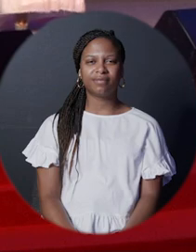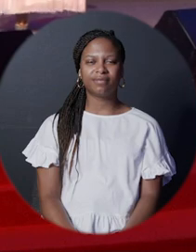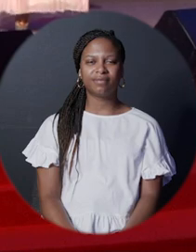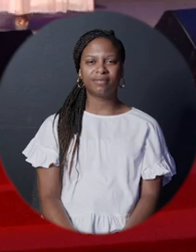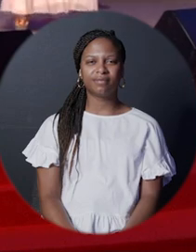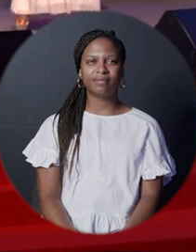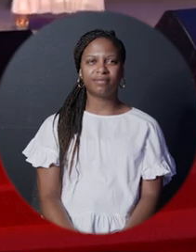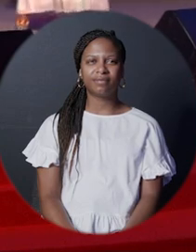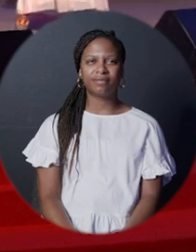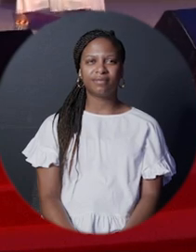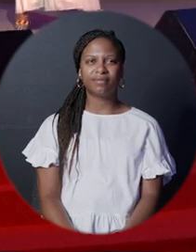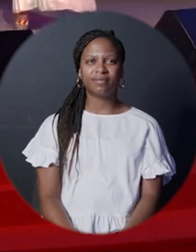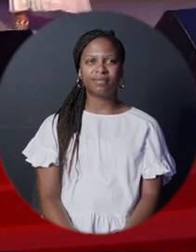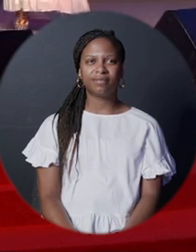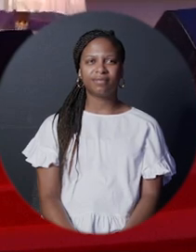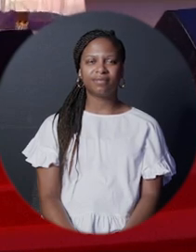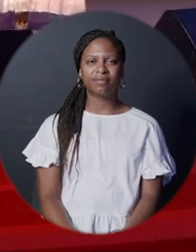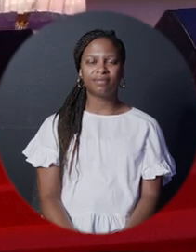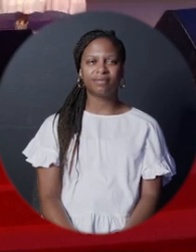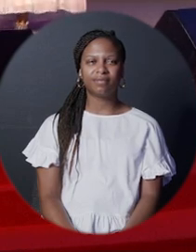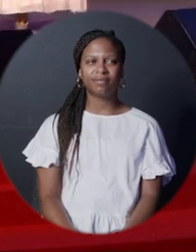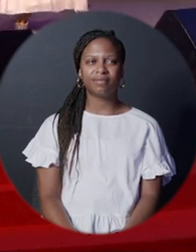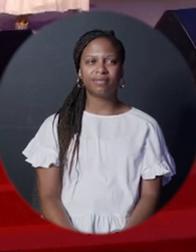see. All I have